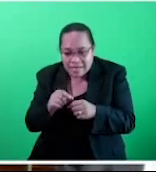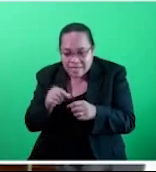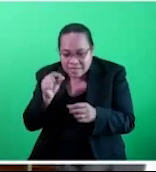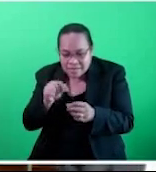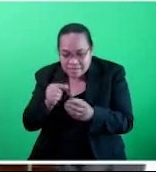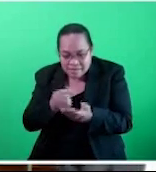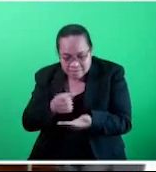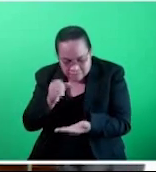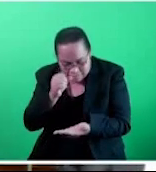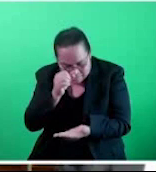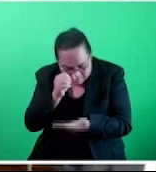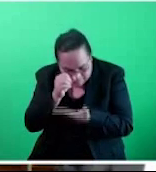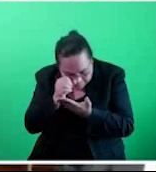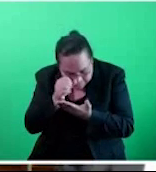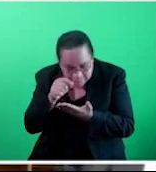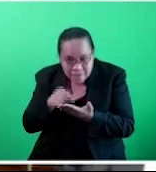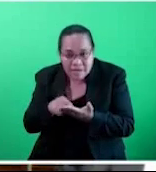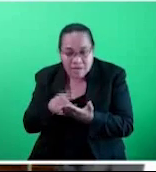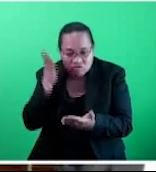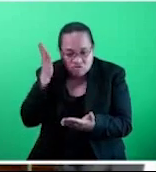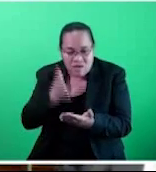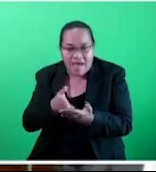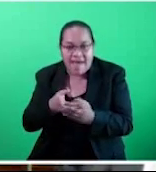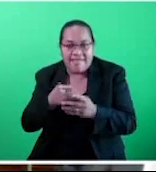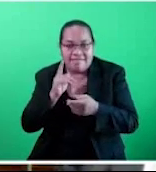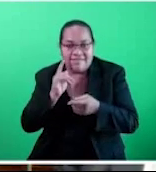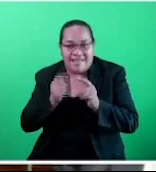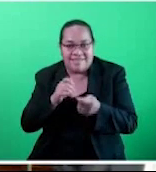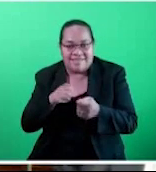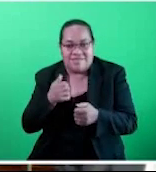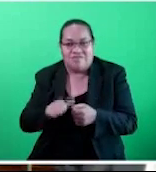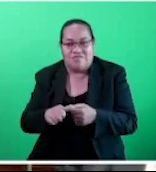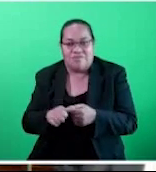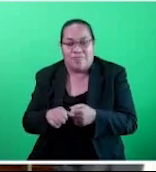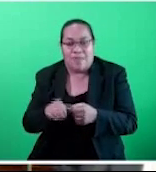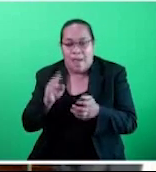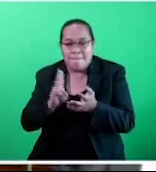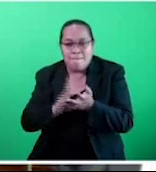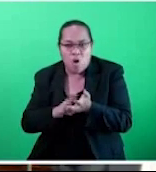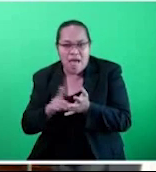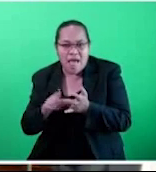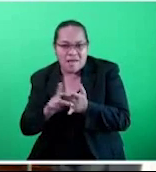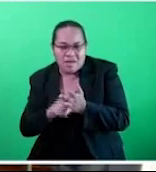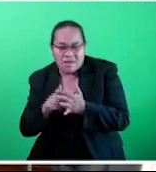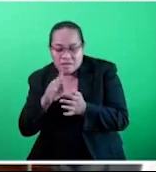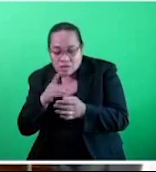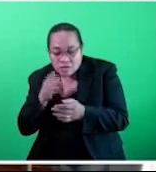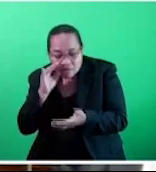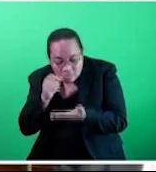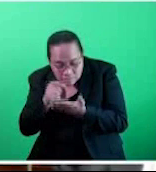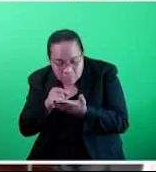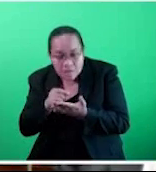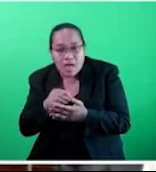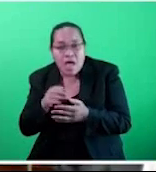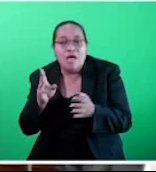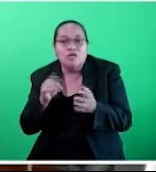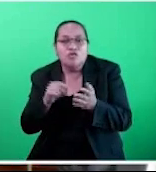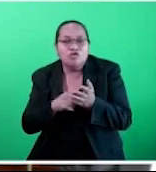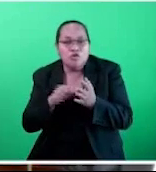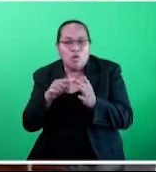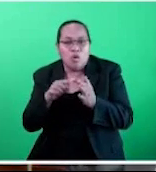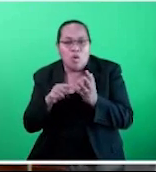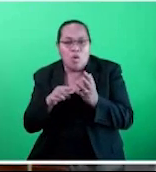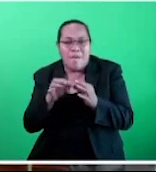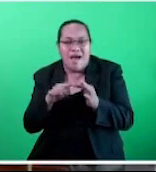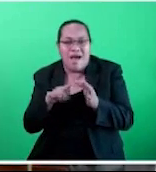microscope, and direct antigen testing are used. Molecular testing is used for identifying the tuberculosis bacteria.